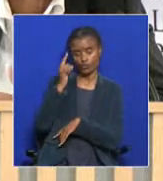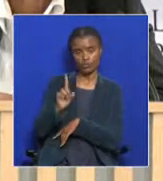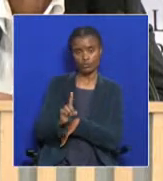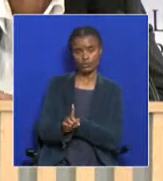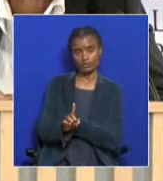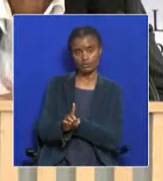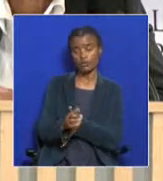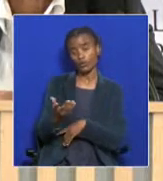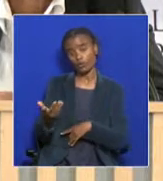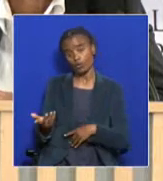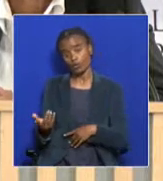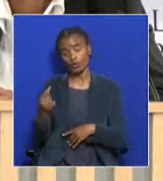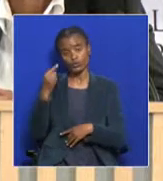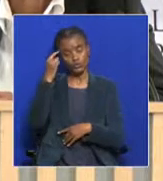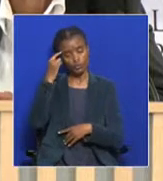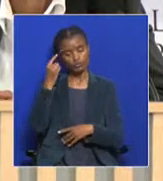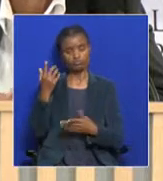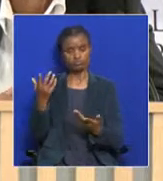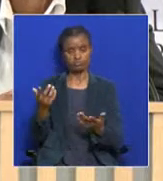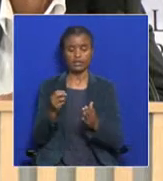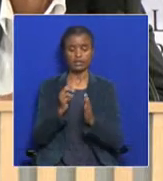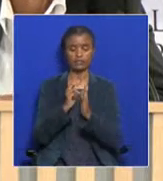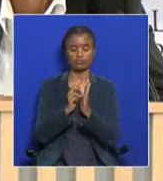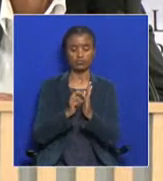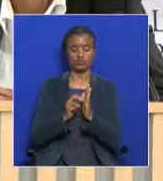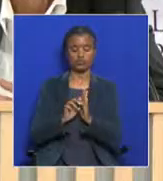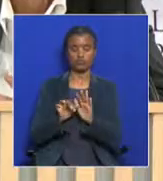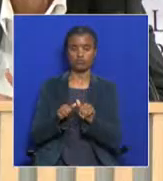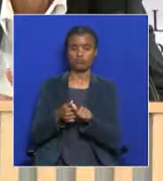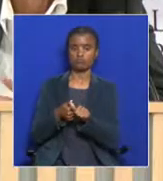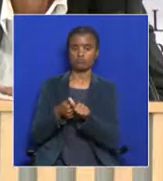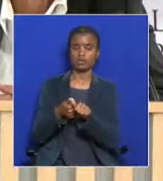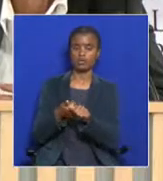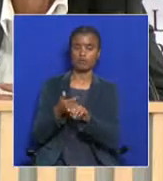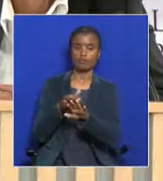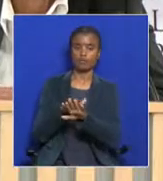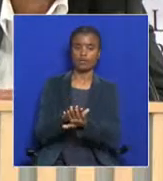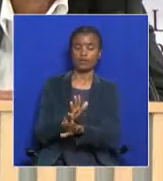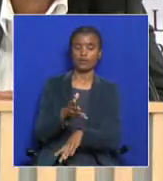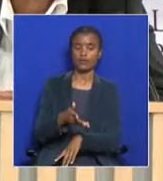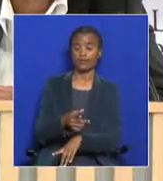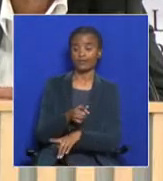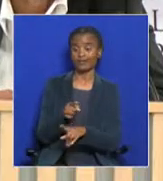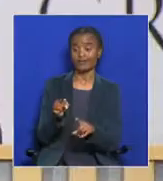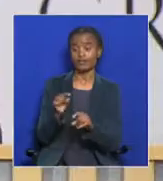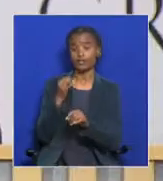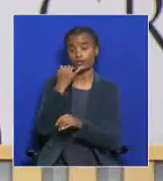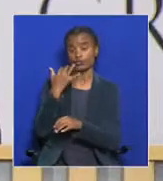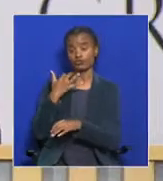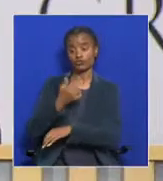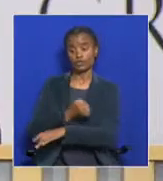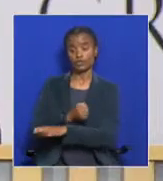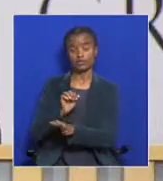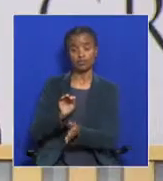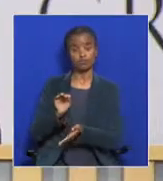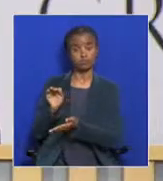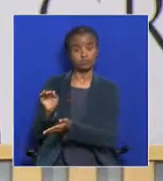with applicable prescripts to permit the storage of these drugs in such a facility?